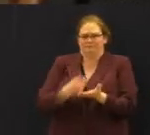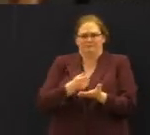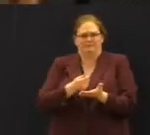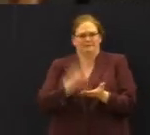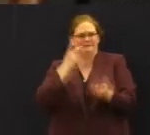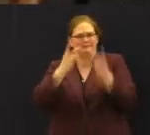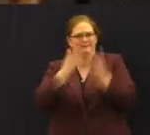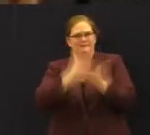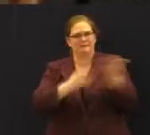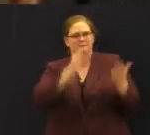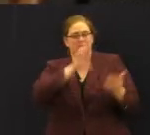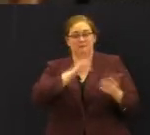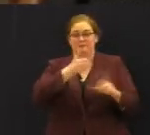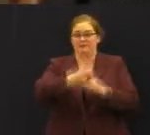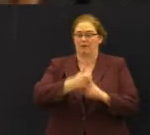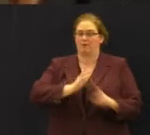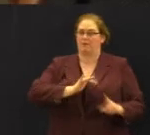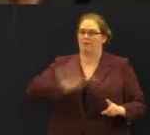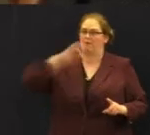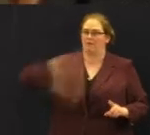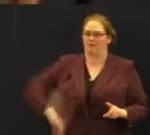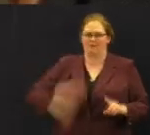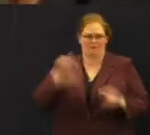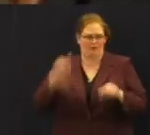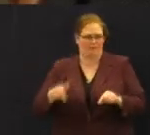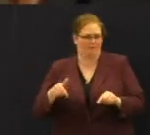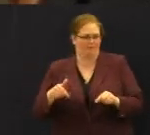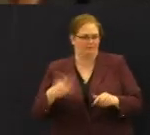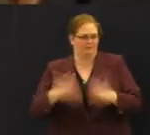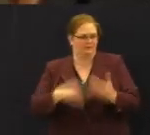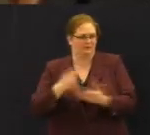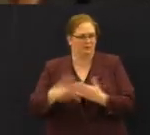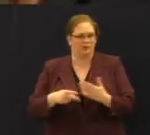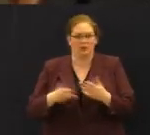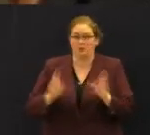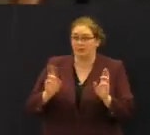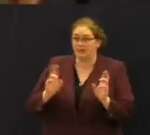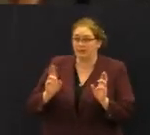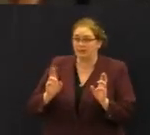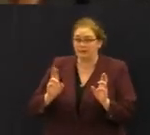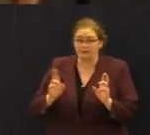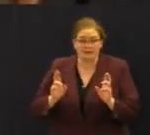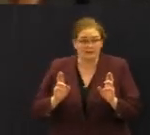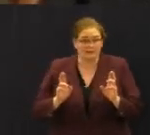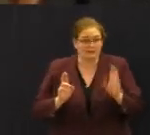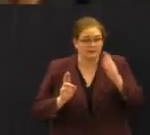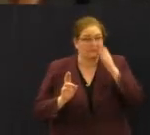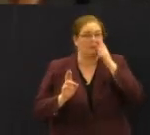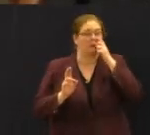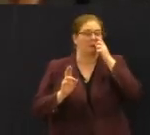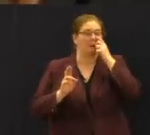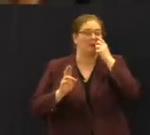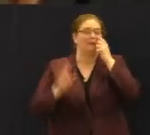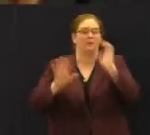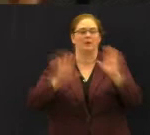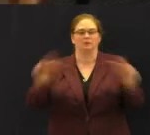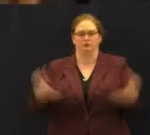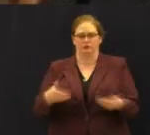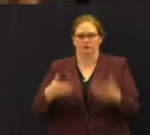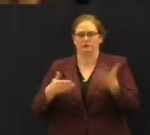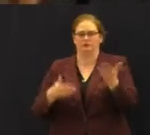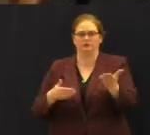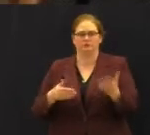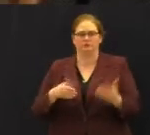seniors that have benefited from this program. So I don't know if we're ready at that end, but I do want to introduce you